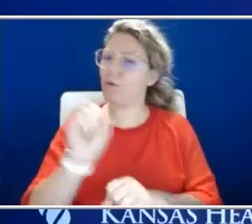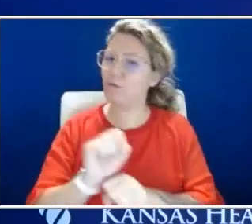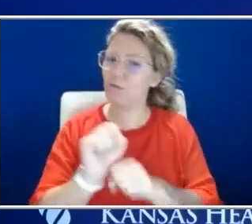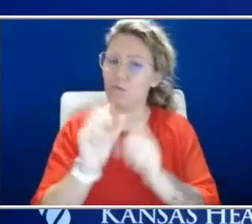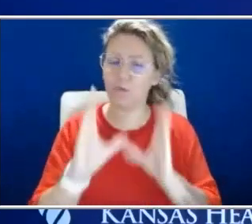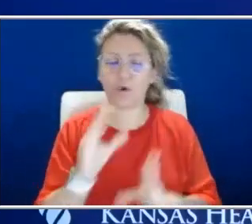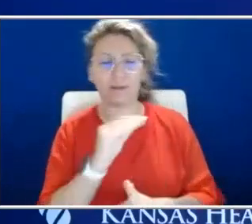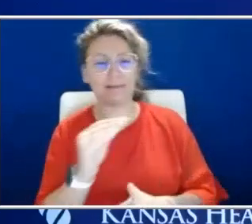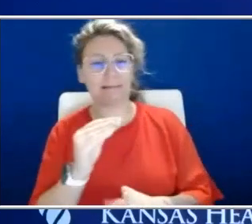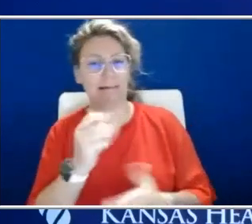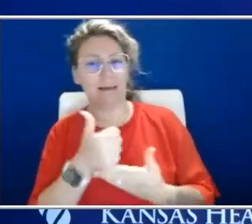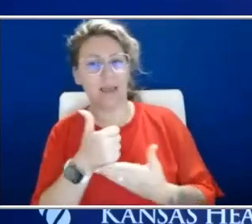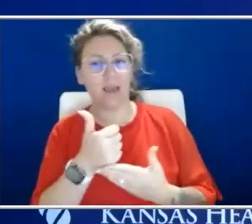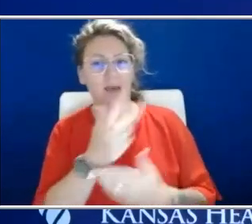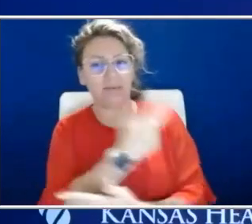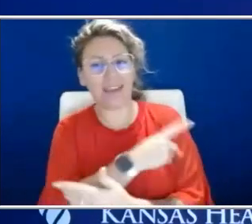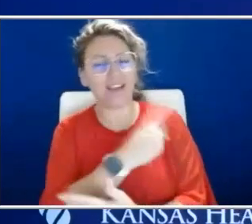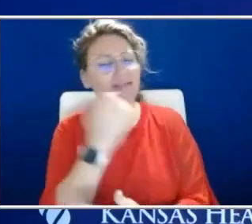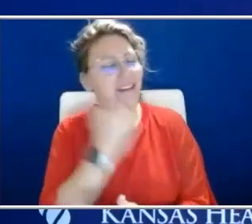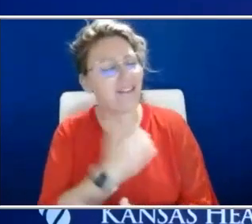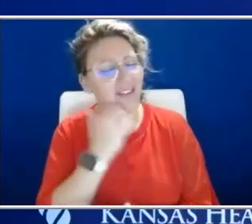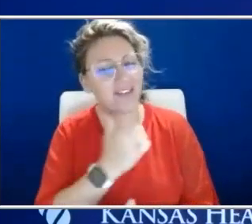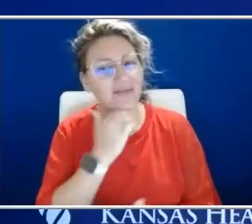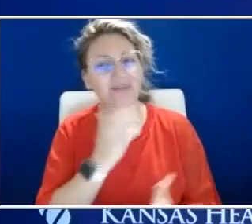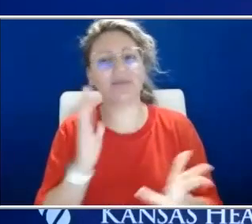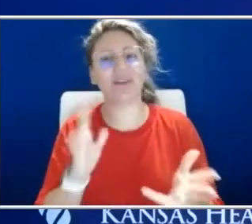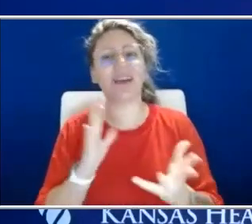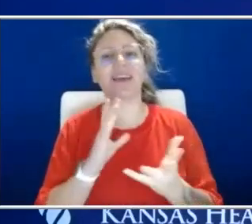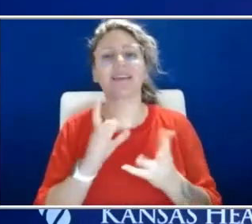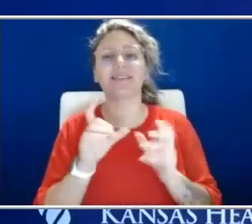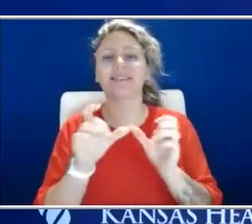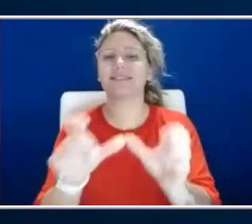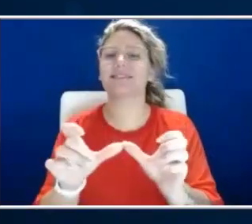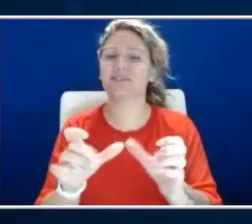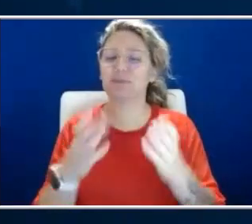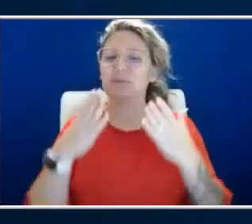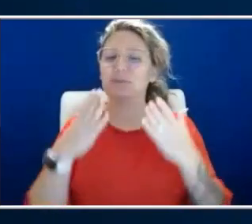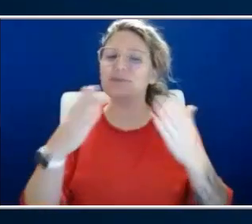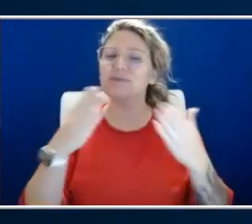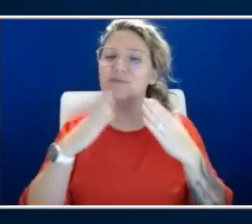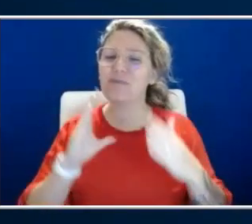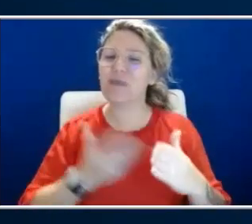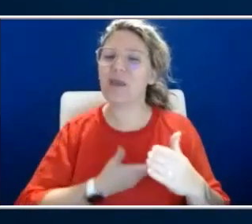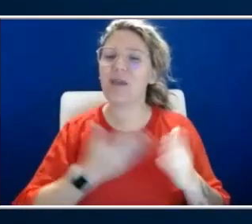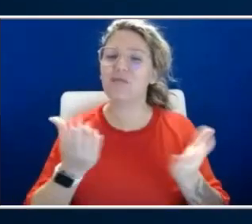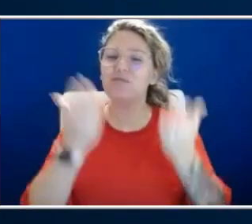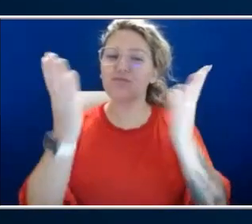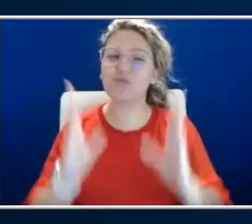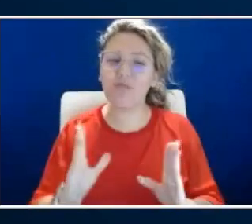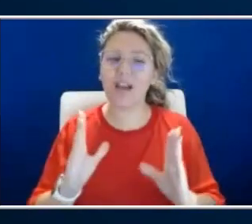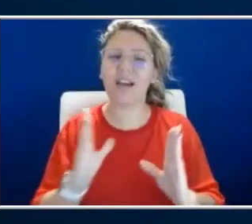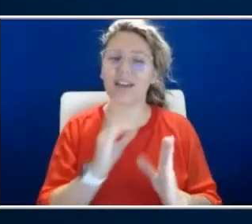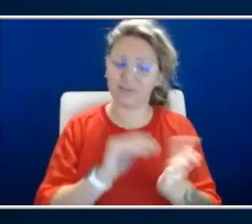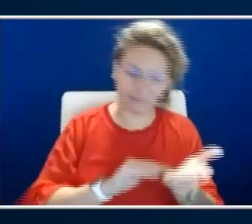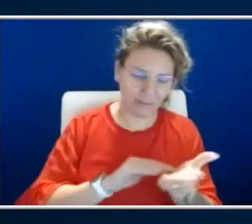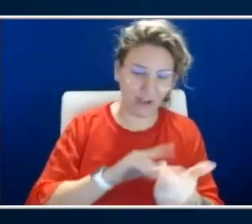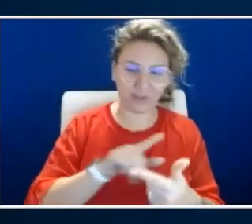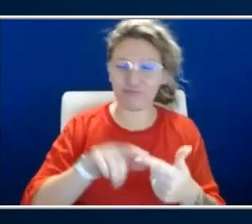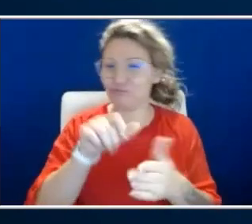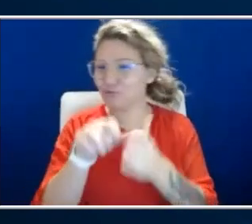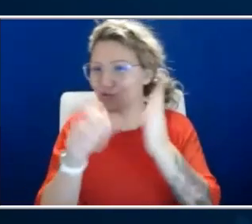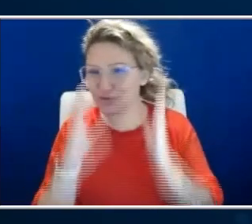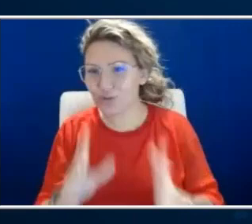daily basis. So just again, continue to give more thanks to our providers, our doctors, our surgeons, nurses,